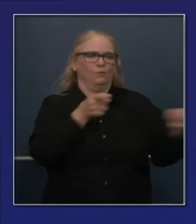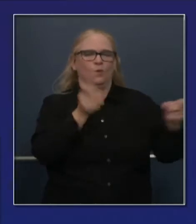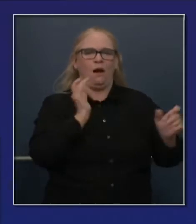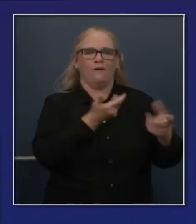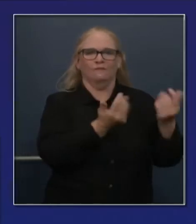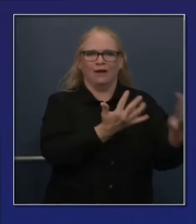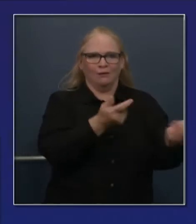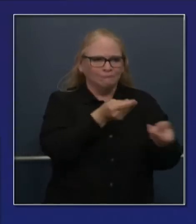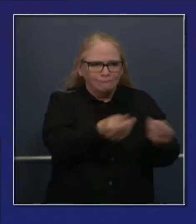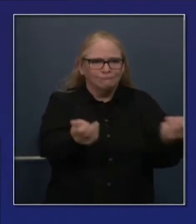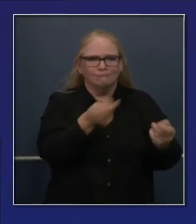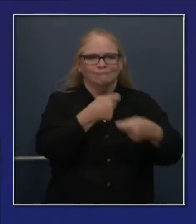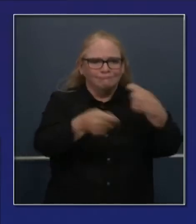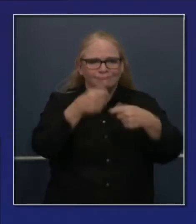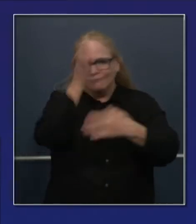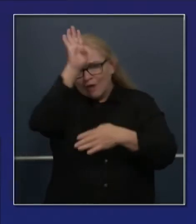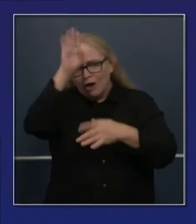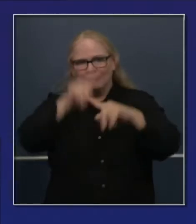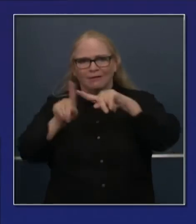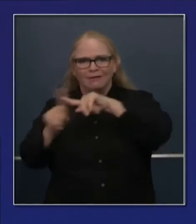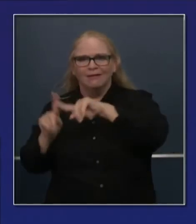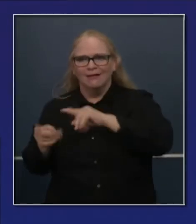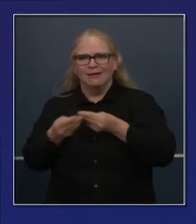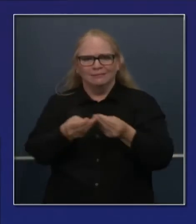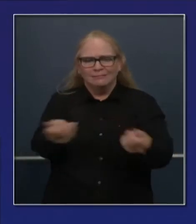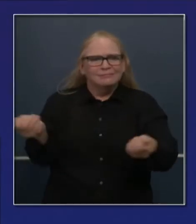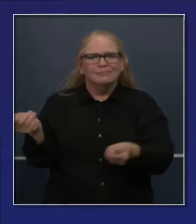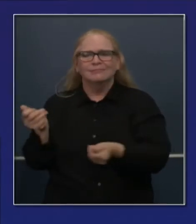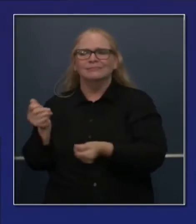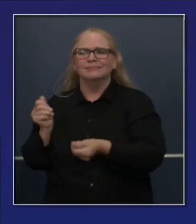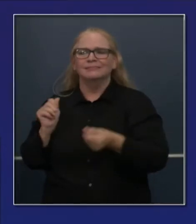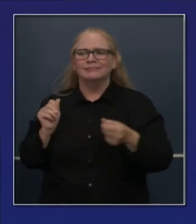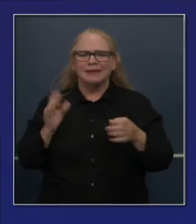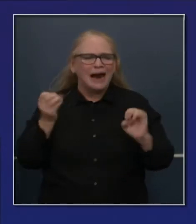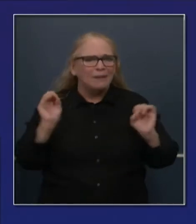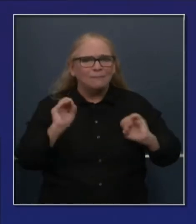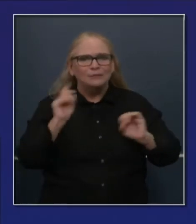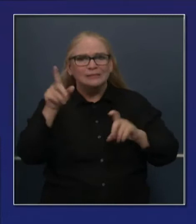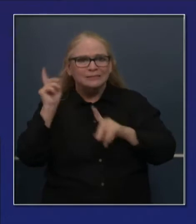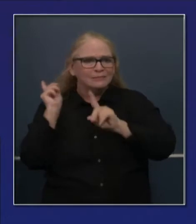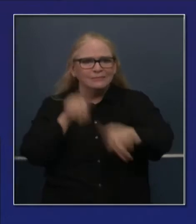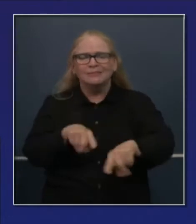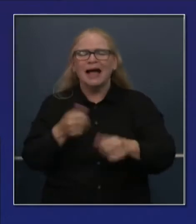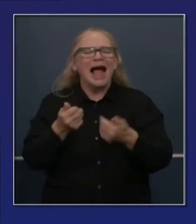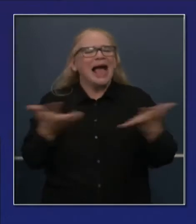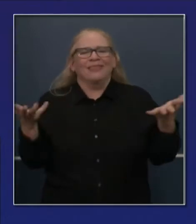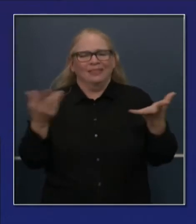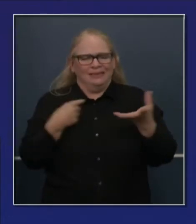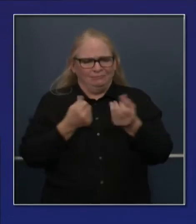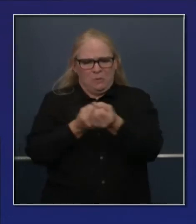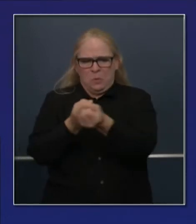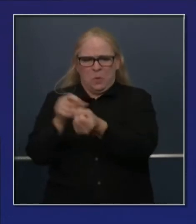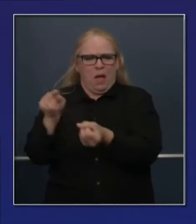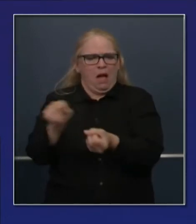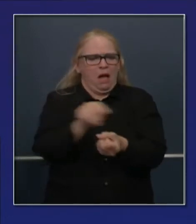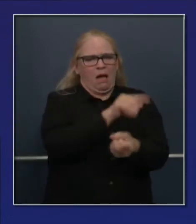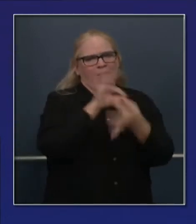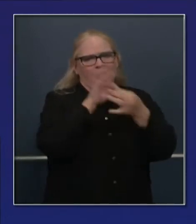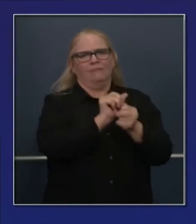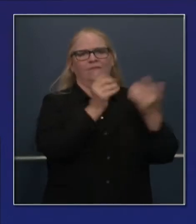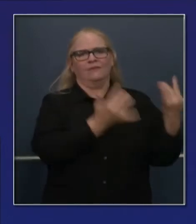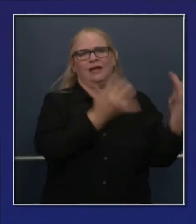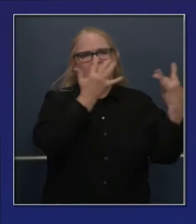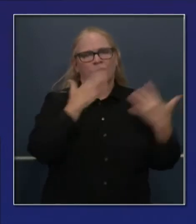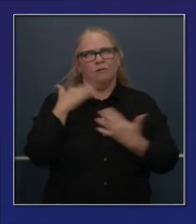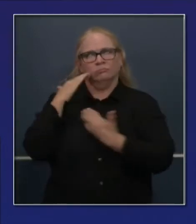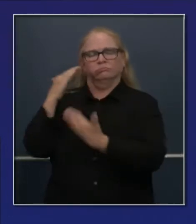with remuneration, will help with our ability to distribute emergency resources in real time. Again, the power and potency of these